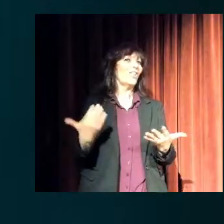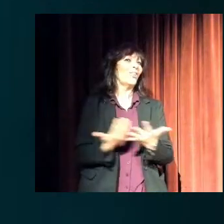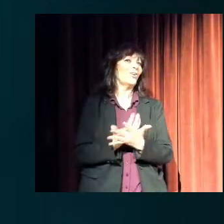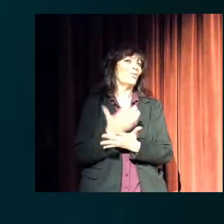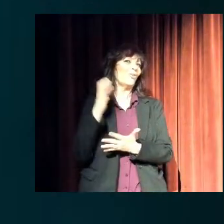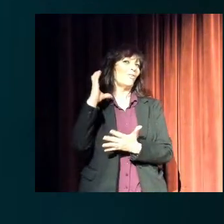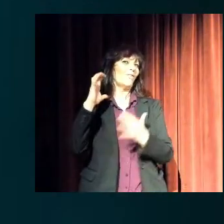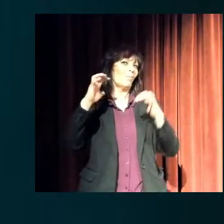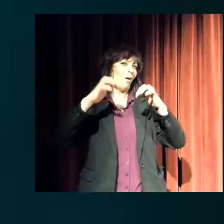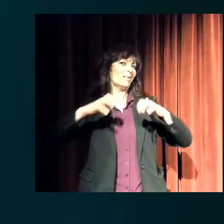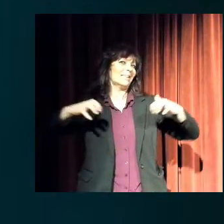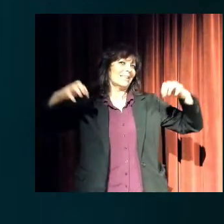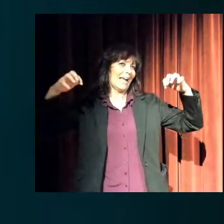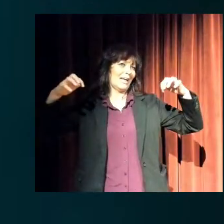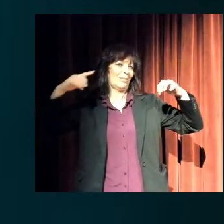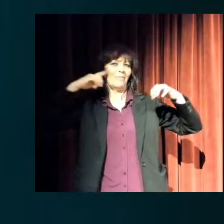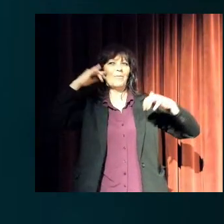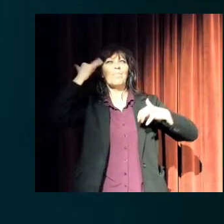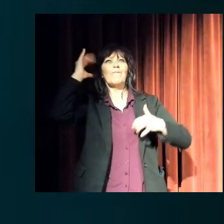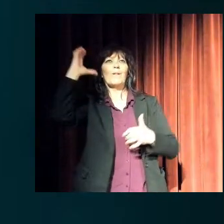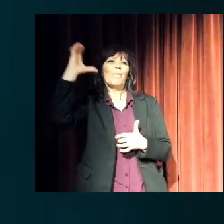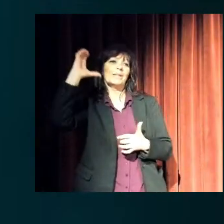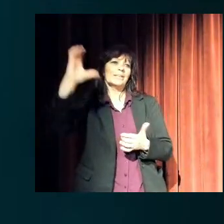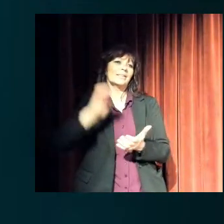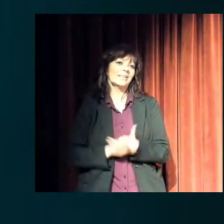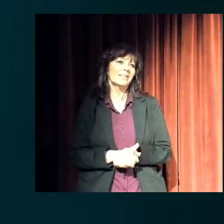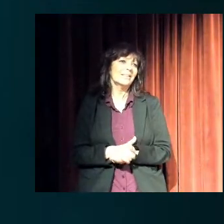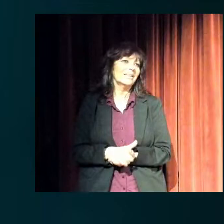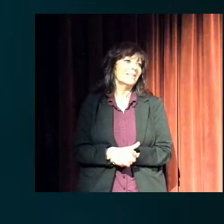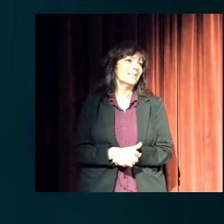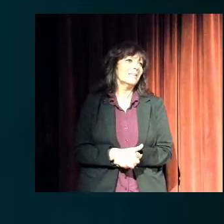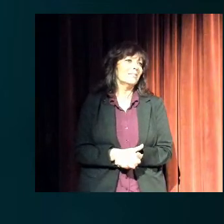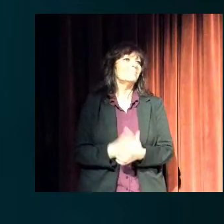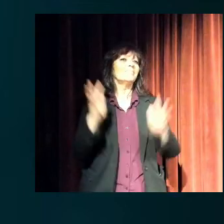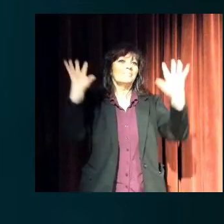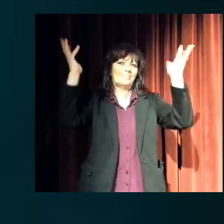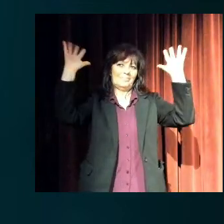stadium for the Buffalo Bills. During